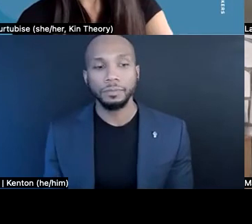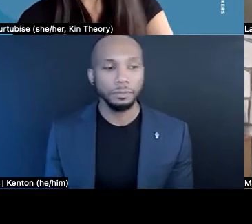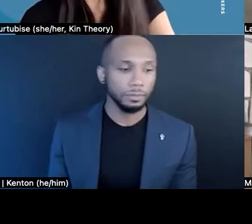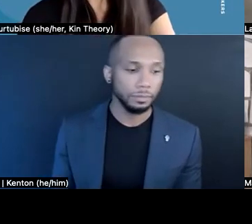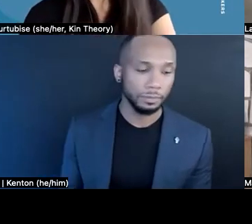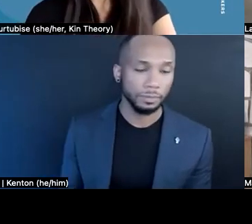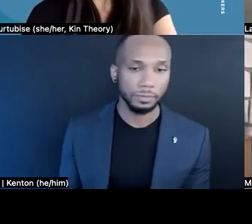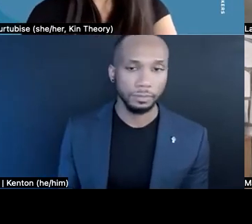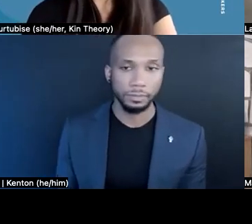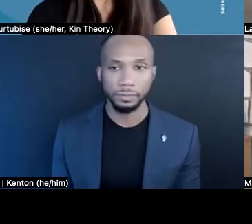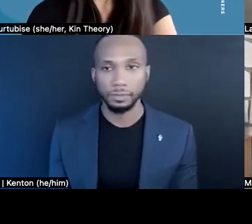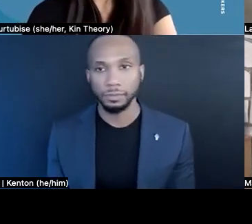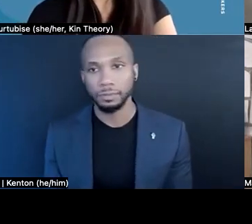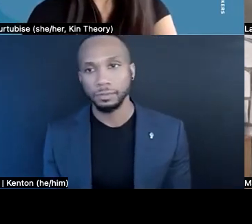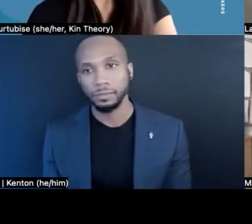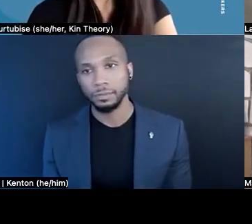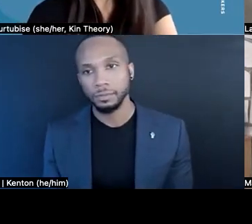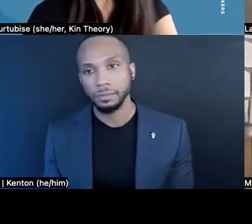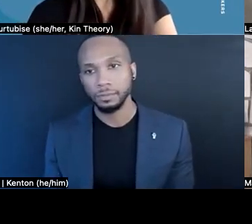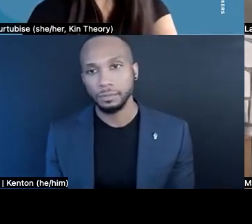Otra vez me siento muy conmovida,